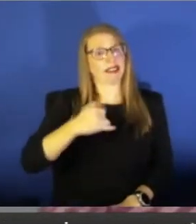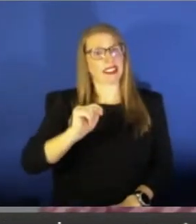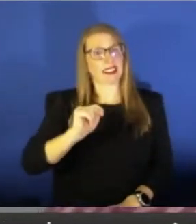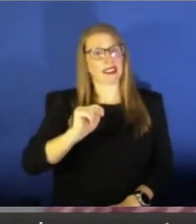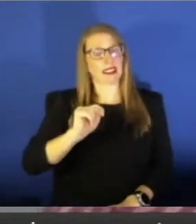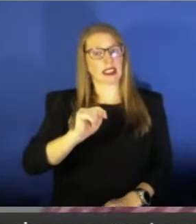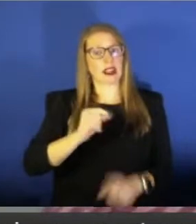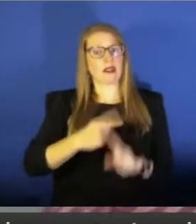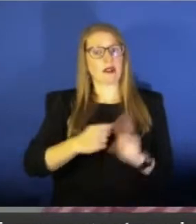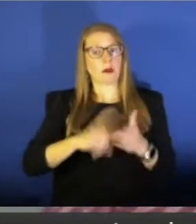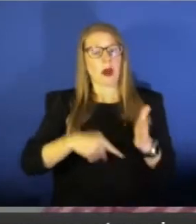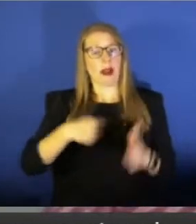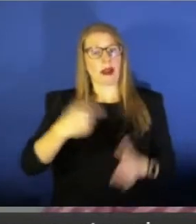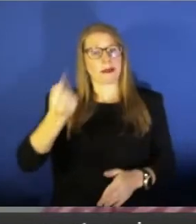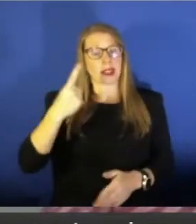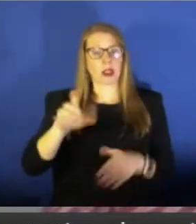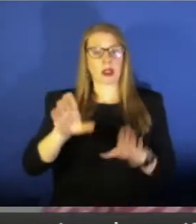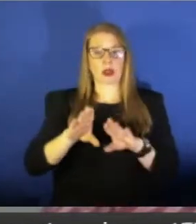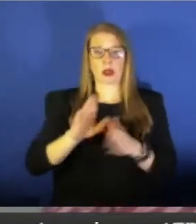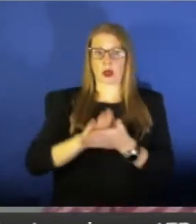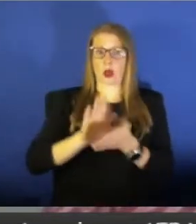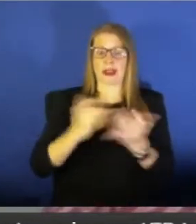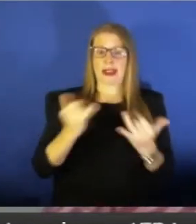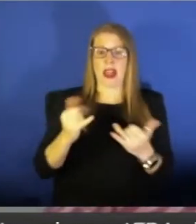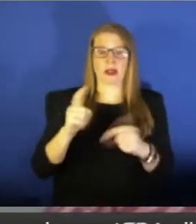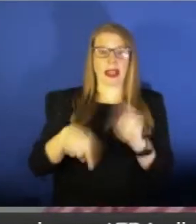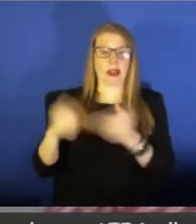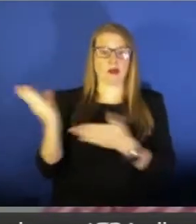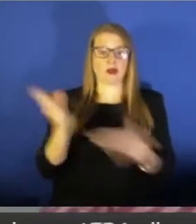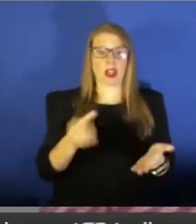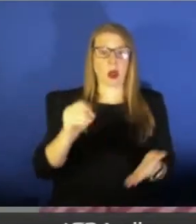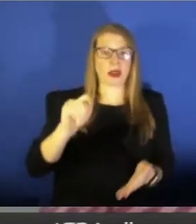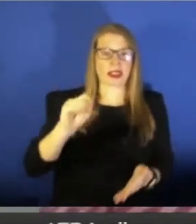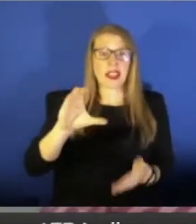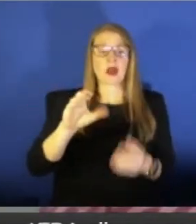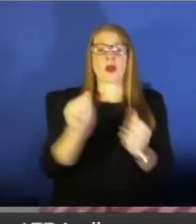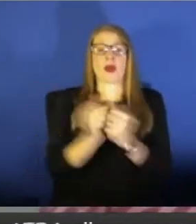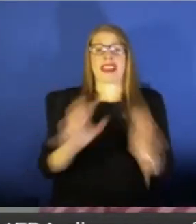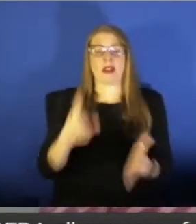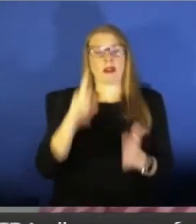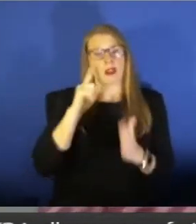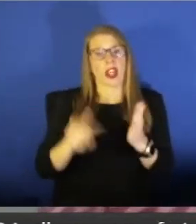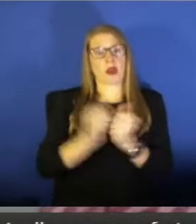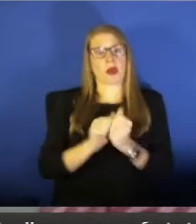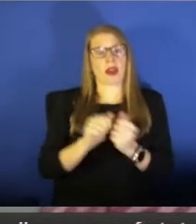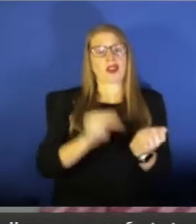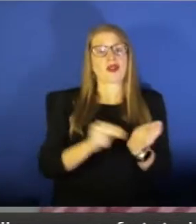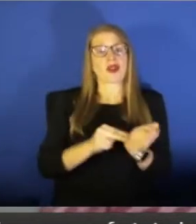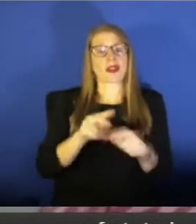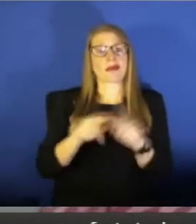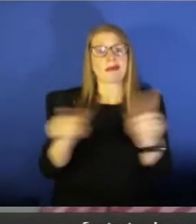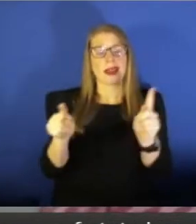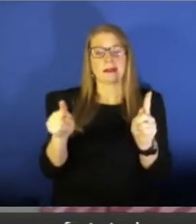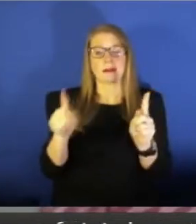easy access, like over the counter medication, that they should know about? And it's over-the-counter medication, and